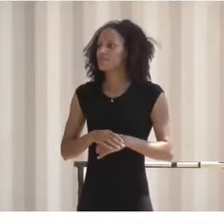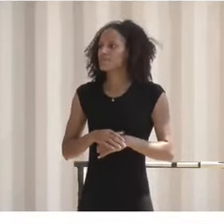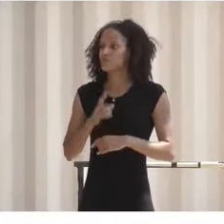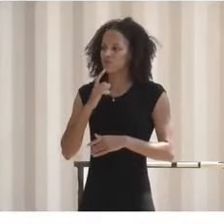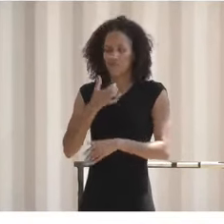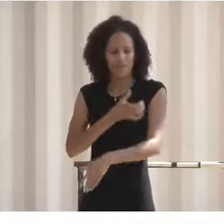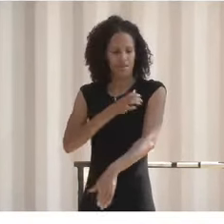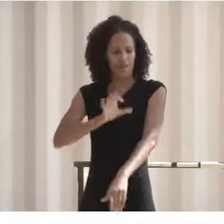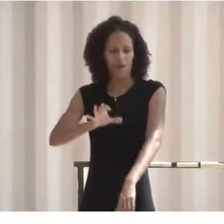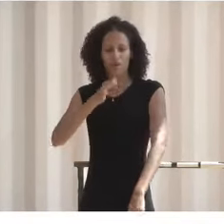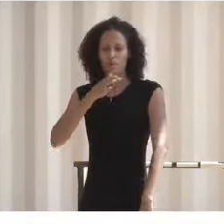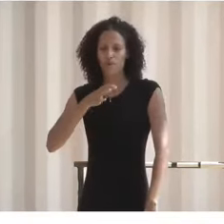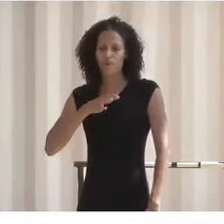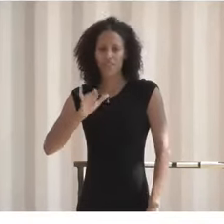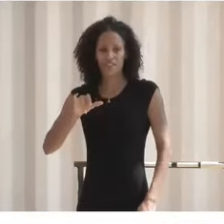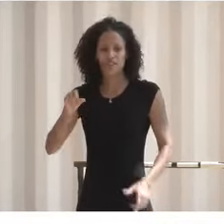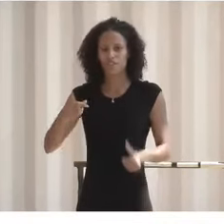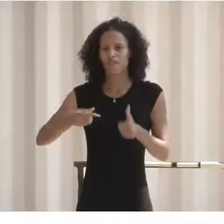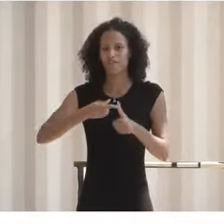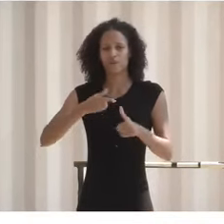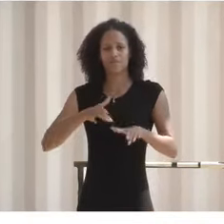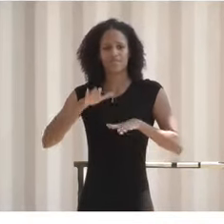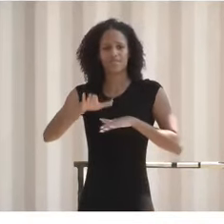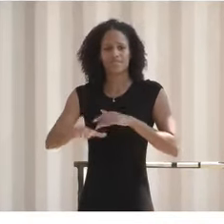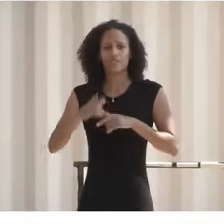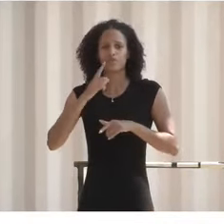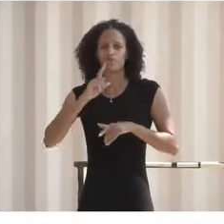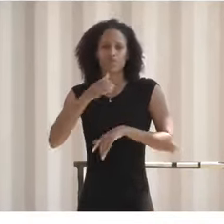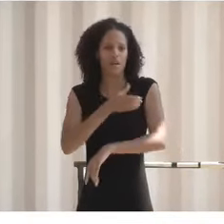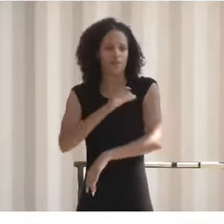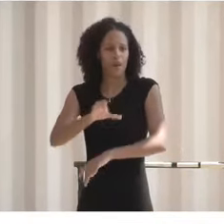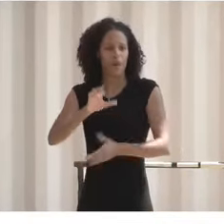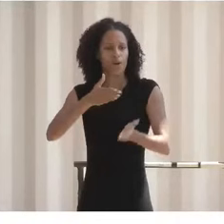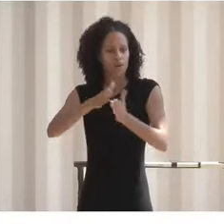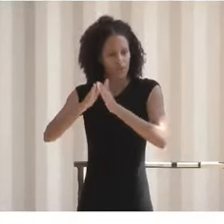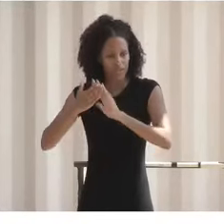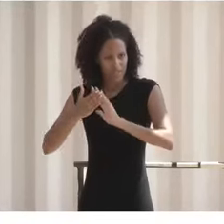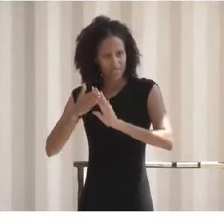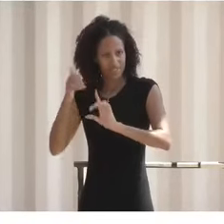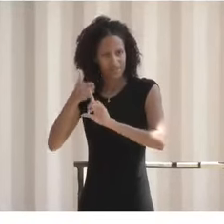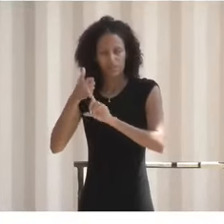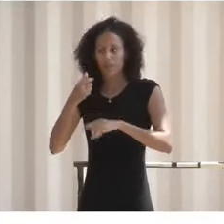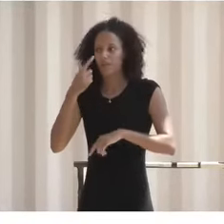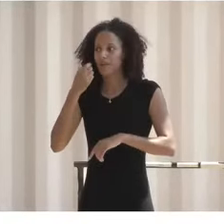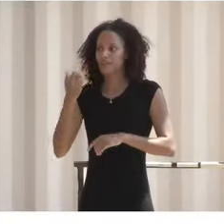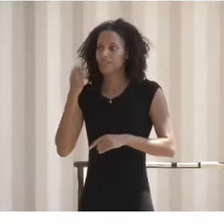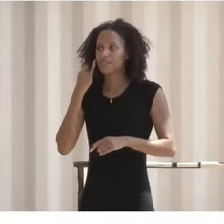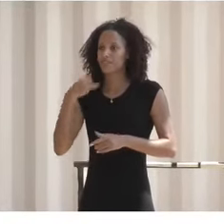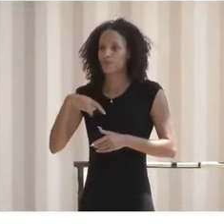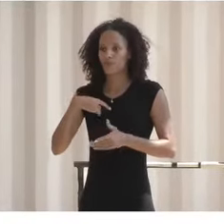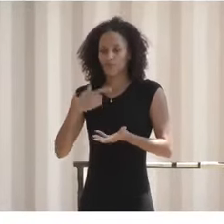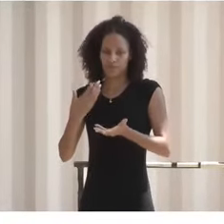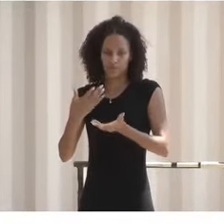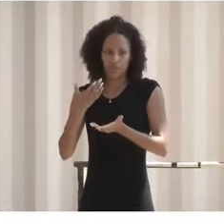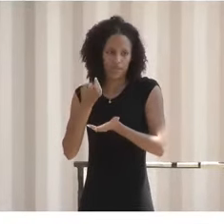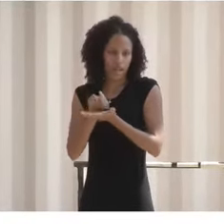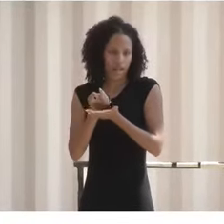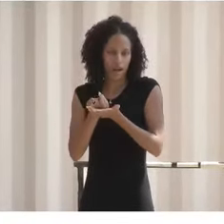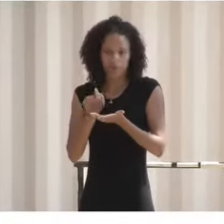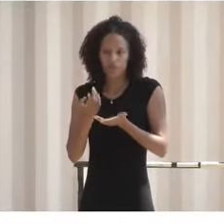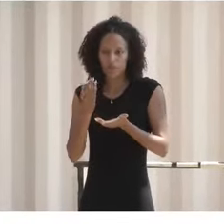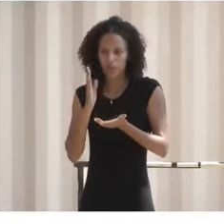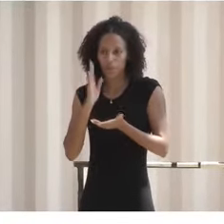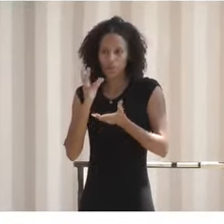Empowering women is the first step to empowering communities. And as we empower them economically,